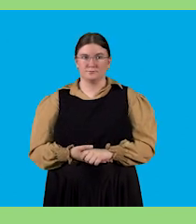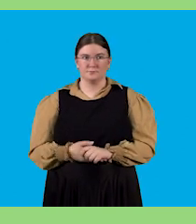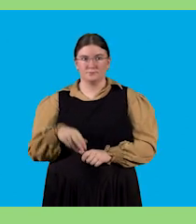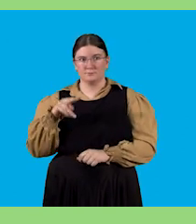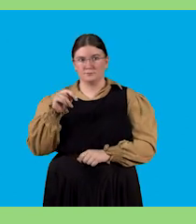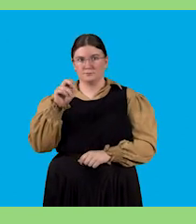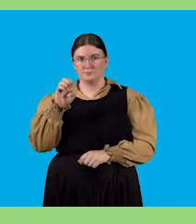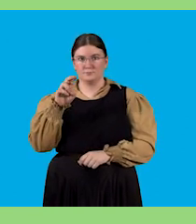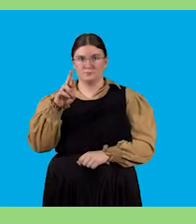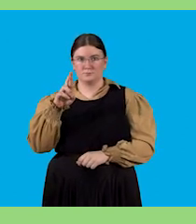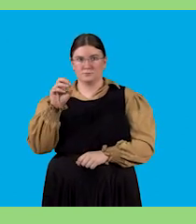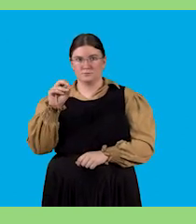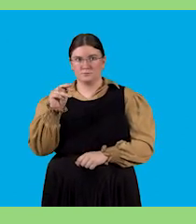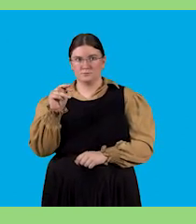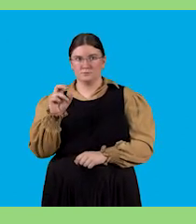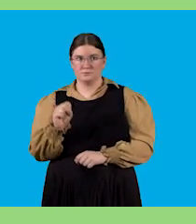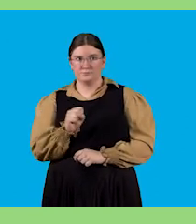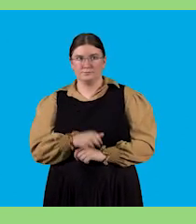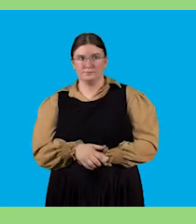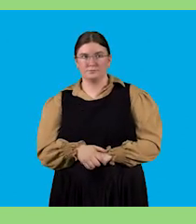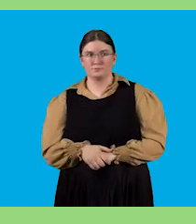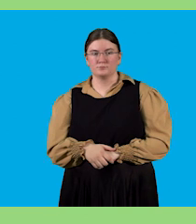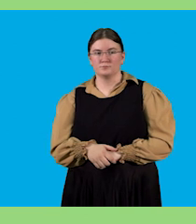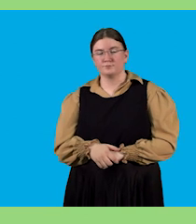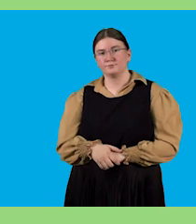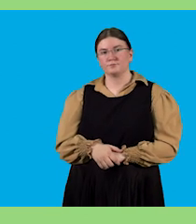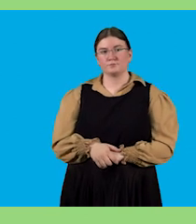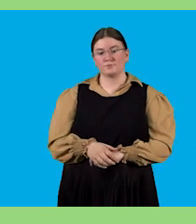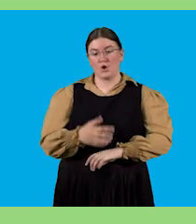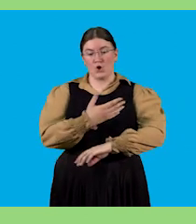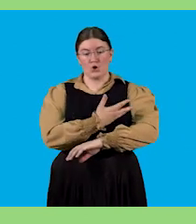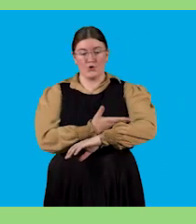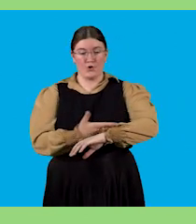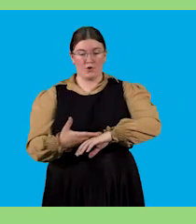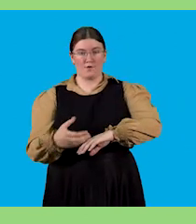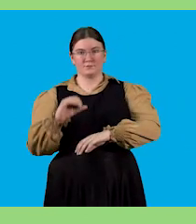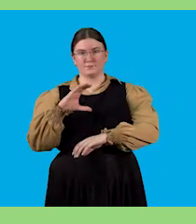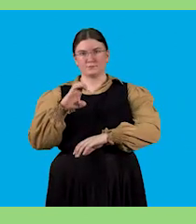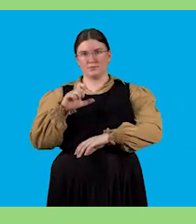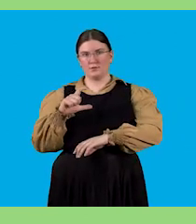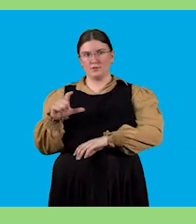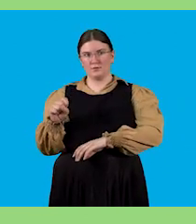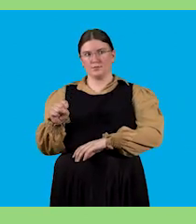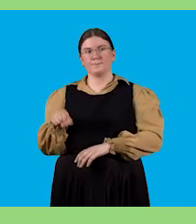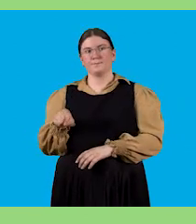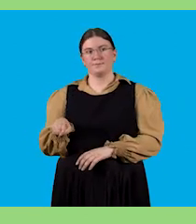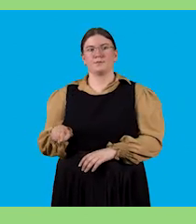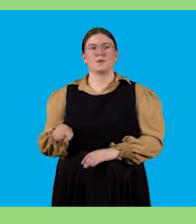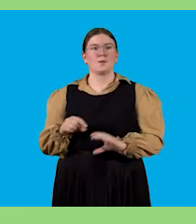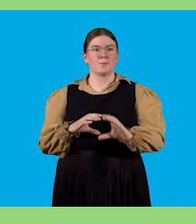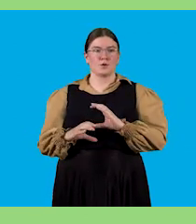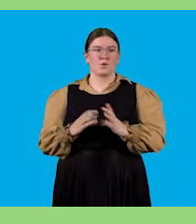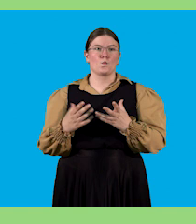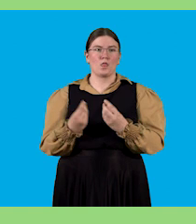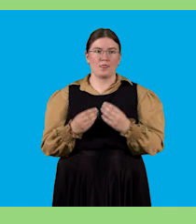Neurons, we have spoken about neurons. These are nerve cells that receive and send messages from